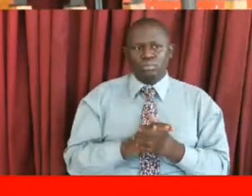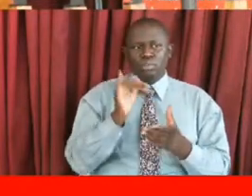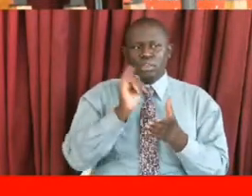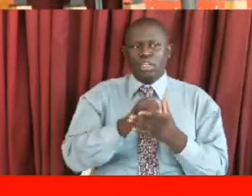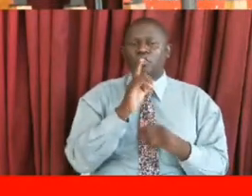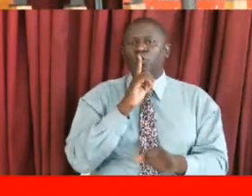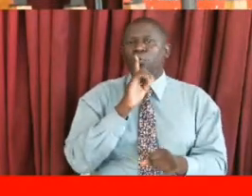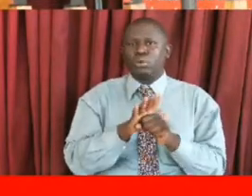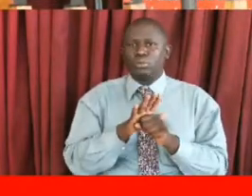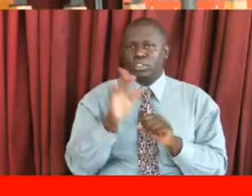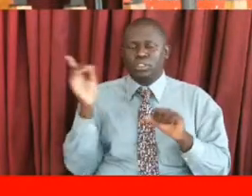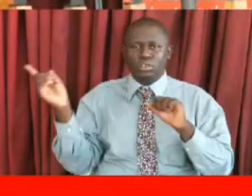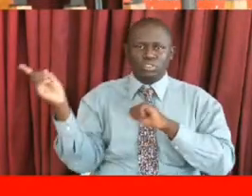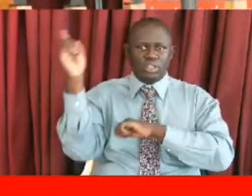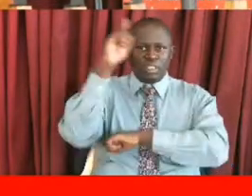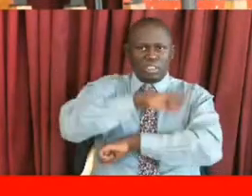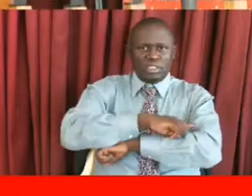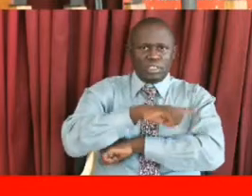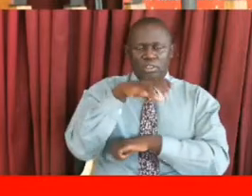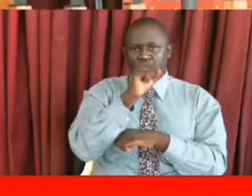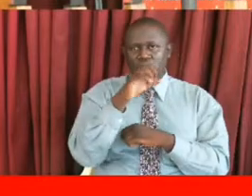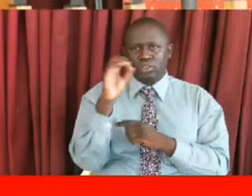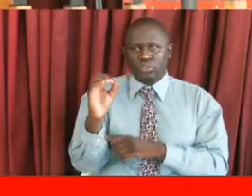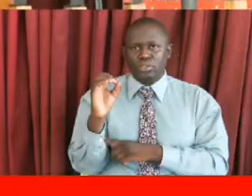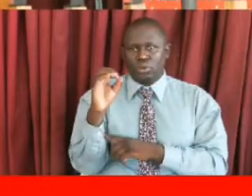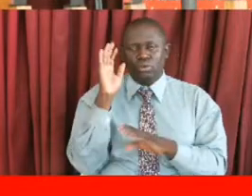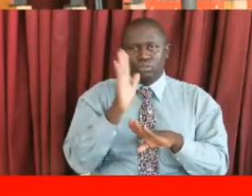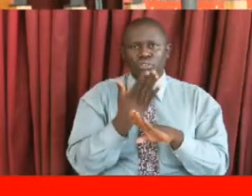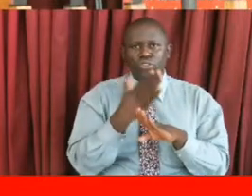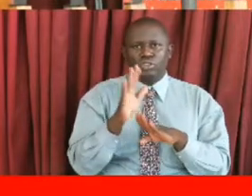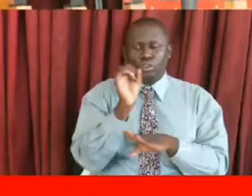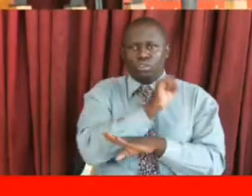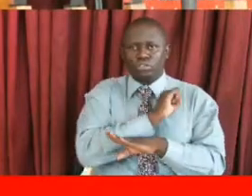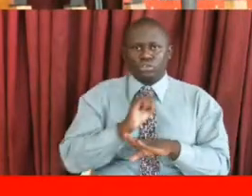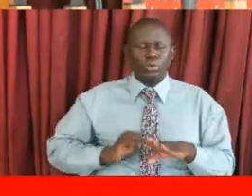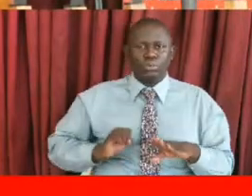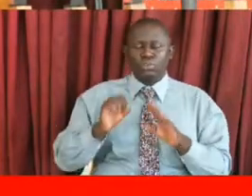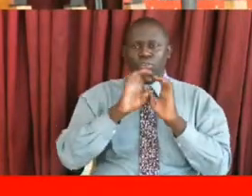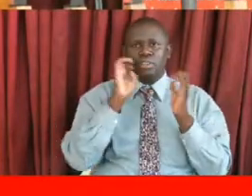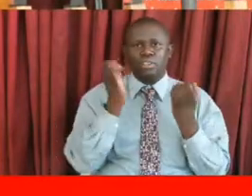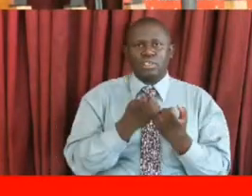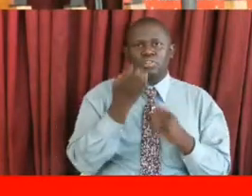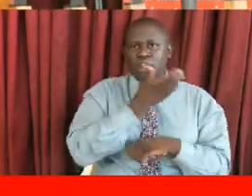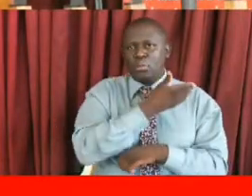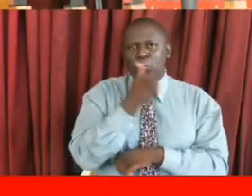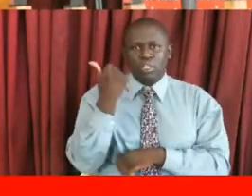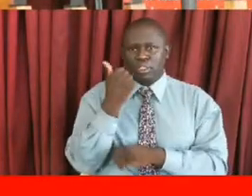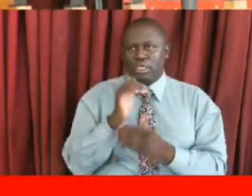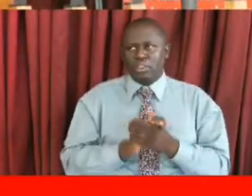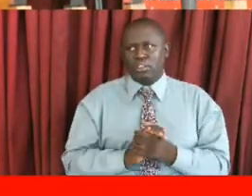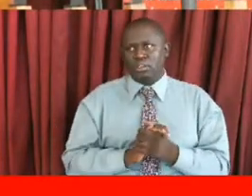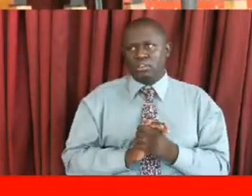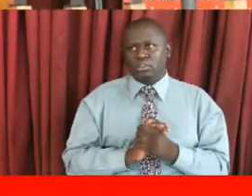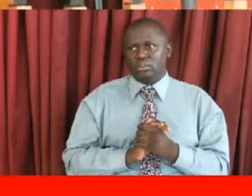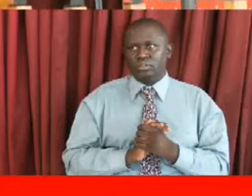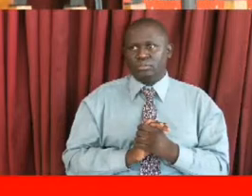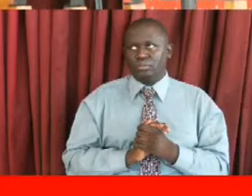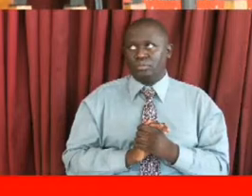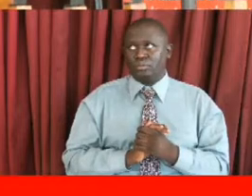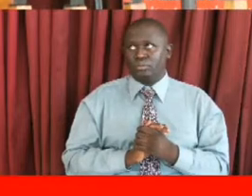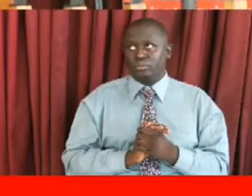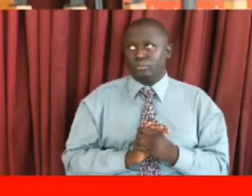promise of the day Songs of Solomon it even better in in slide